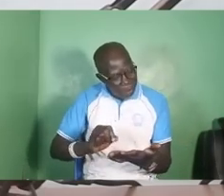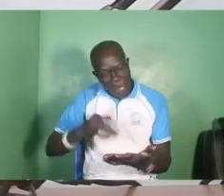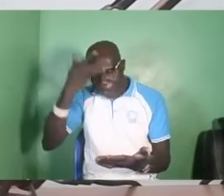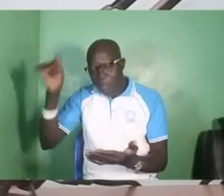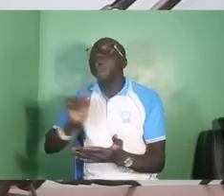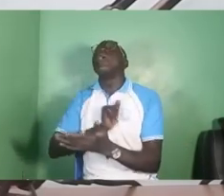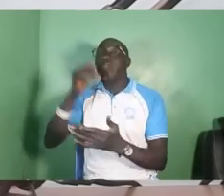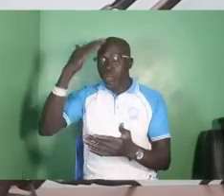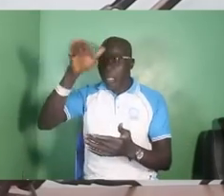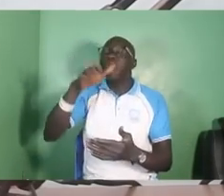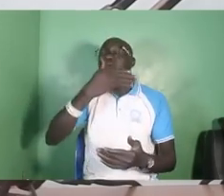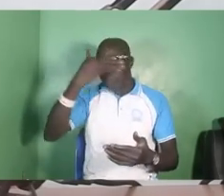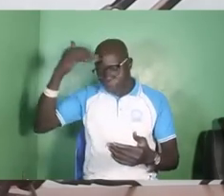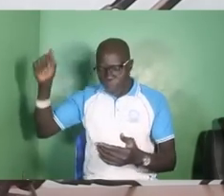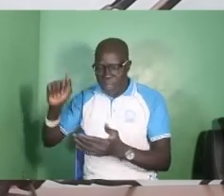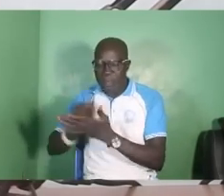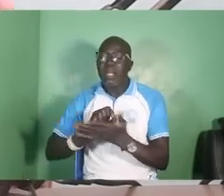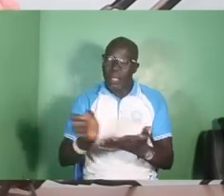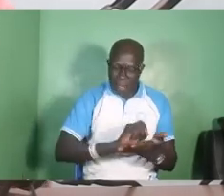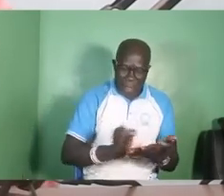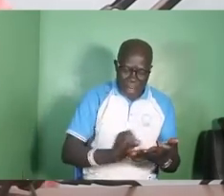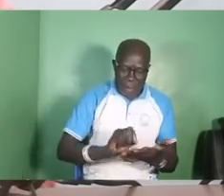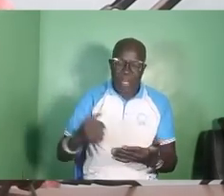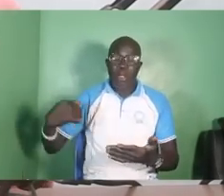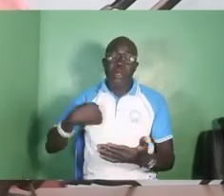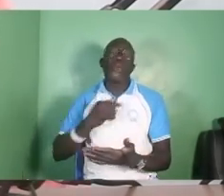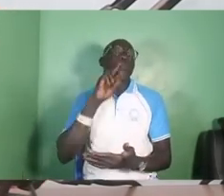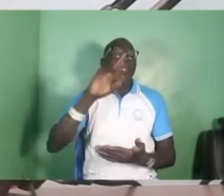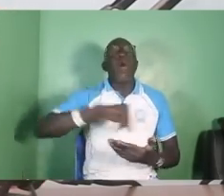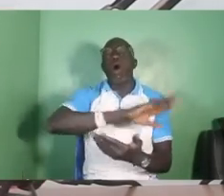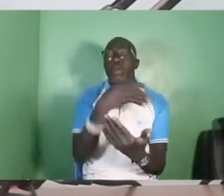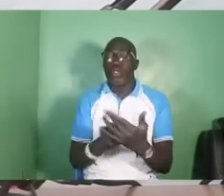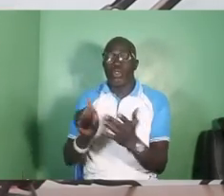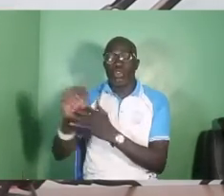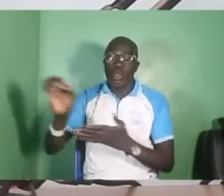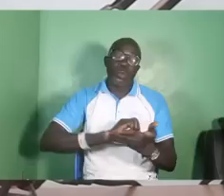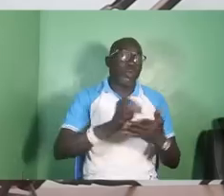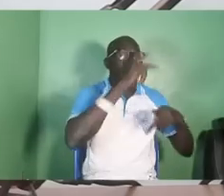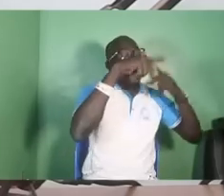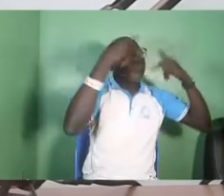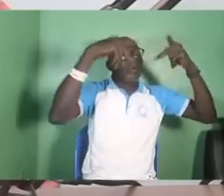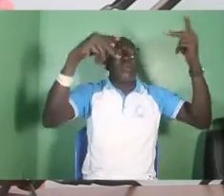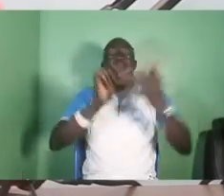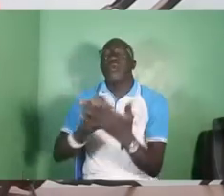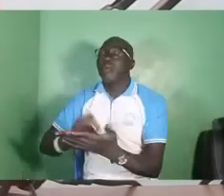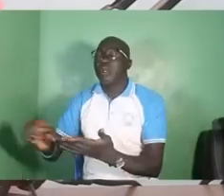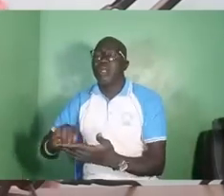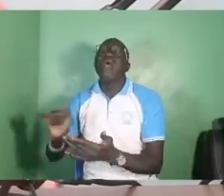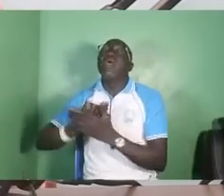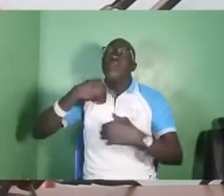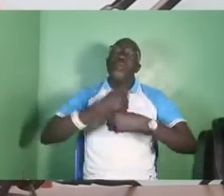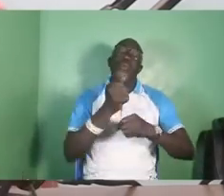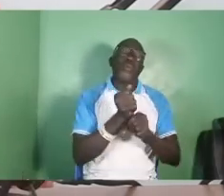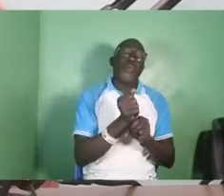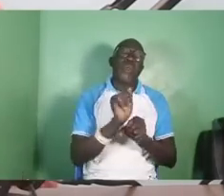write it. Don't worry, because no one will forget. Write it. Am an kwa sotele sile. We do write prophecy. A kosile deki mu awon